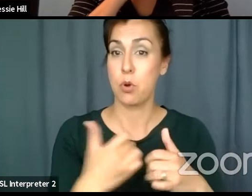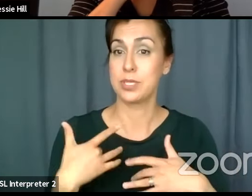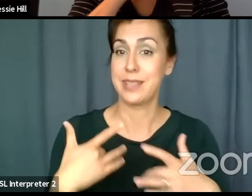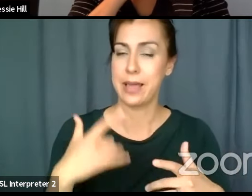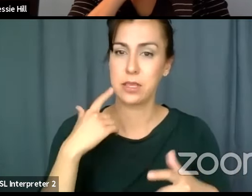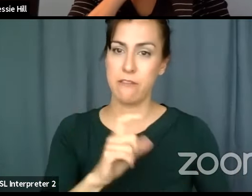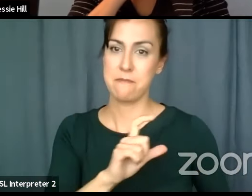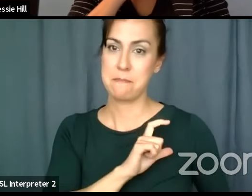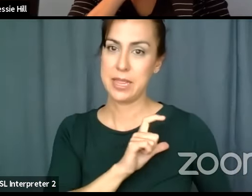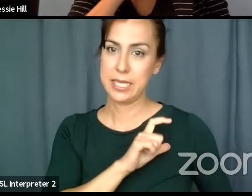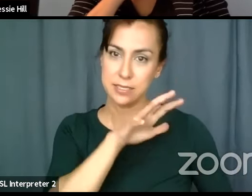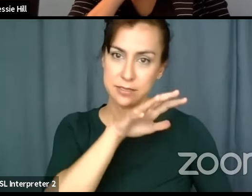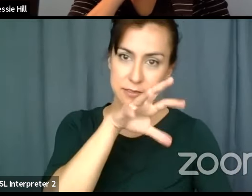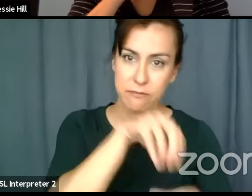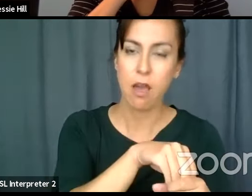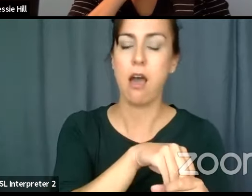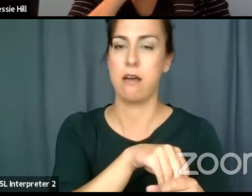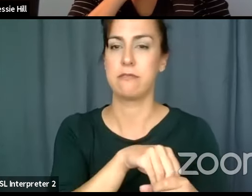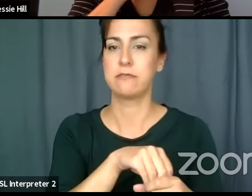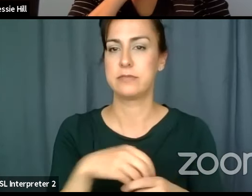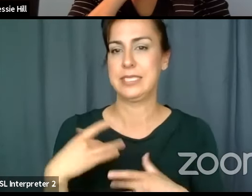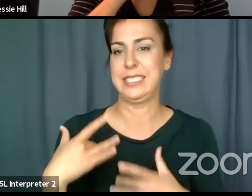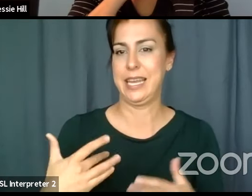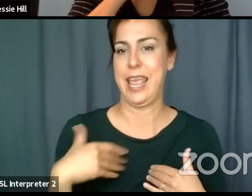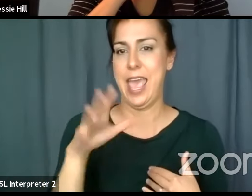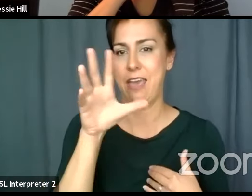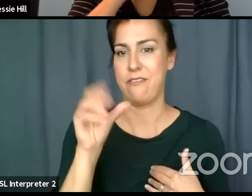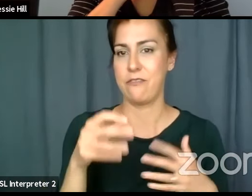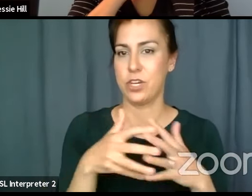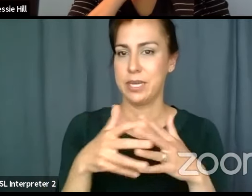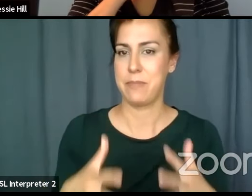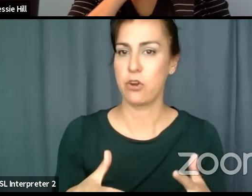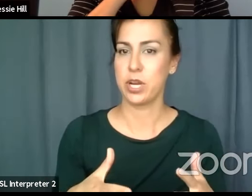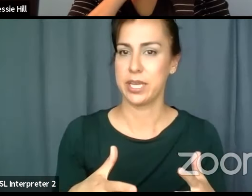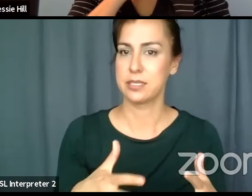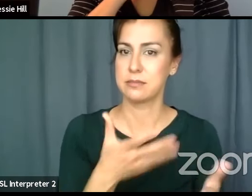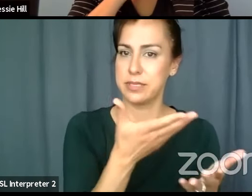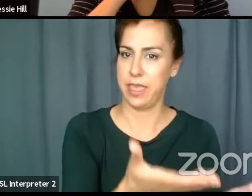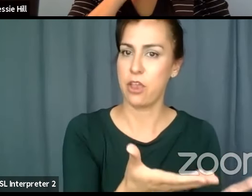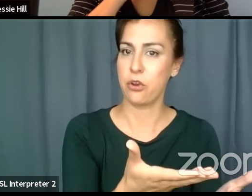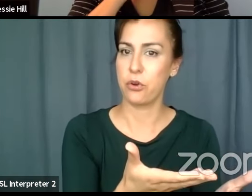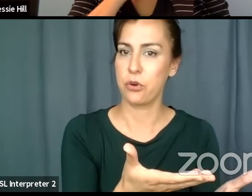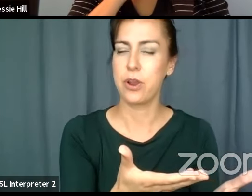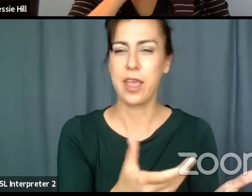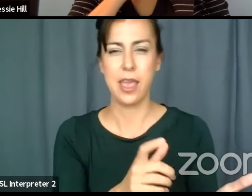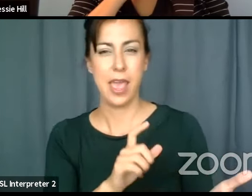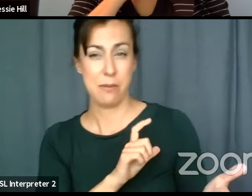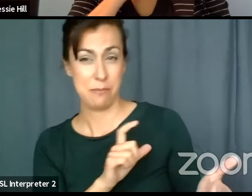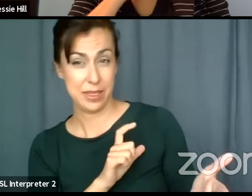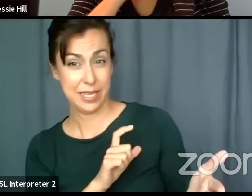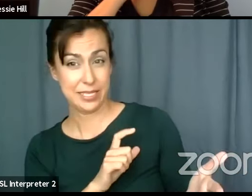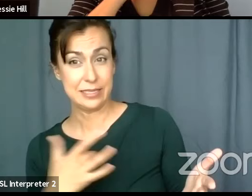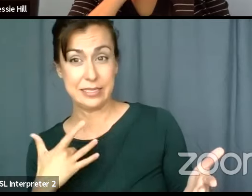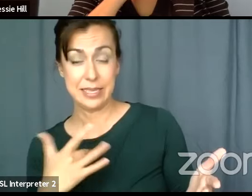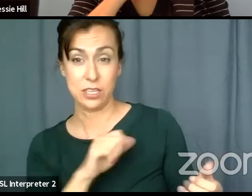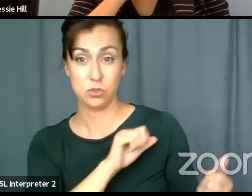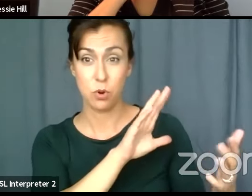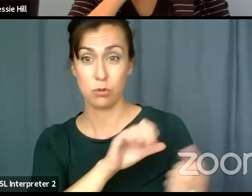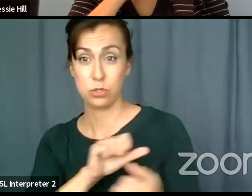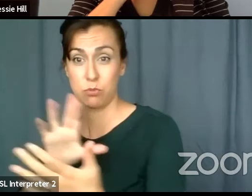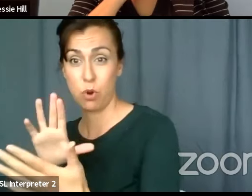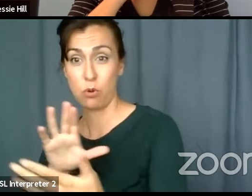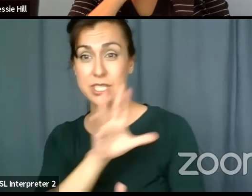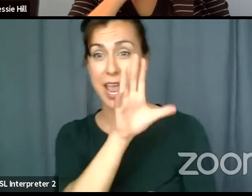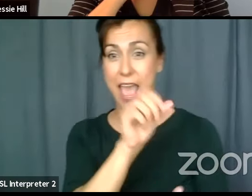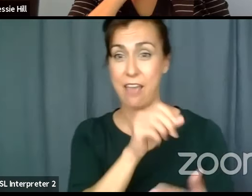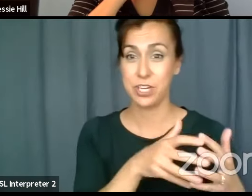present, and to learn that whether once at an event, police treated African-Americans and white protesters differently. And what